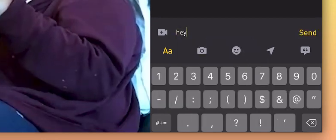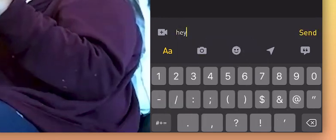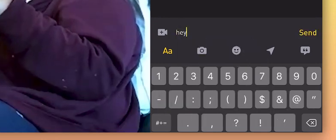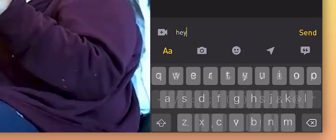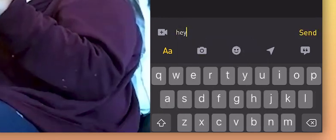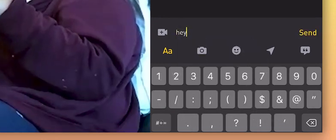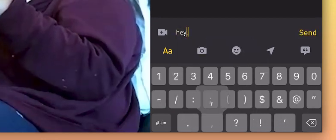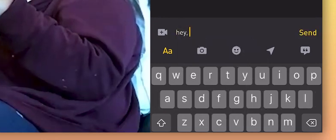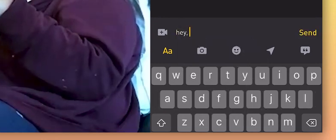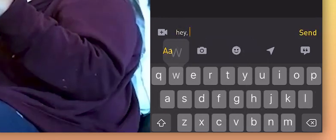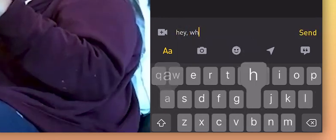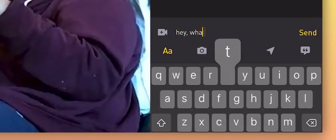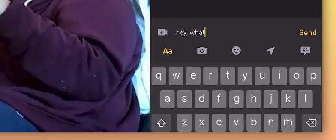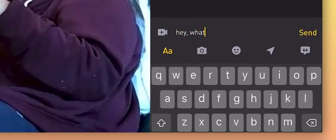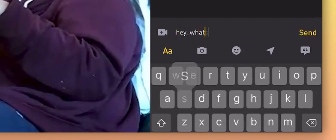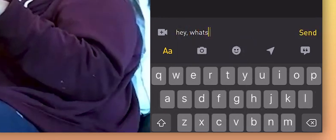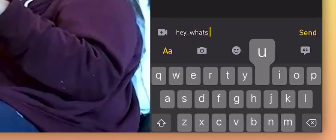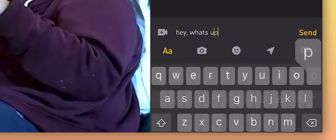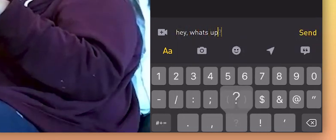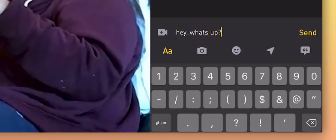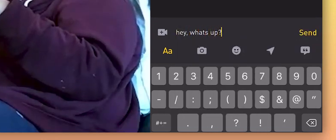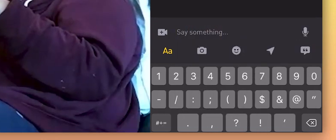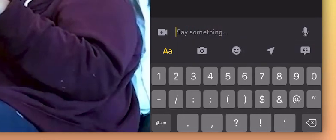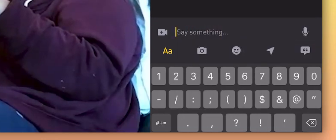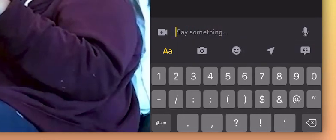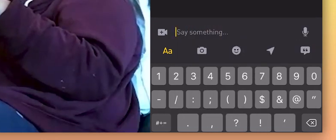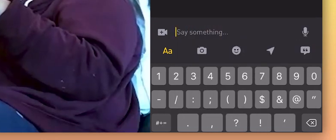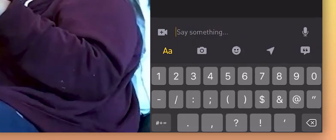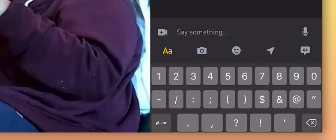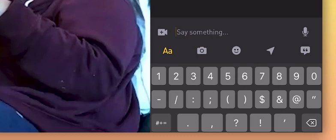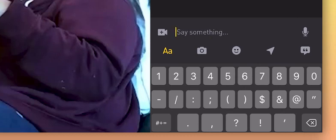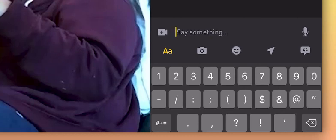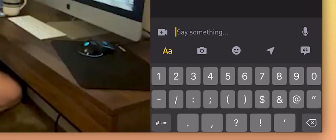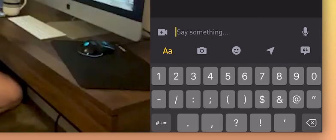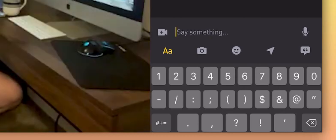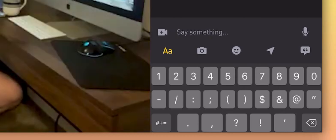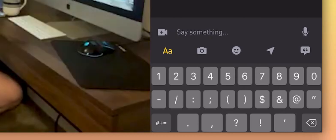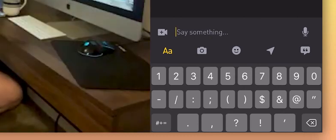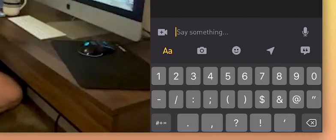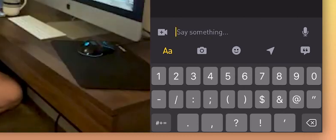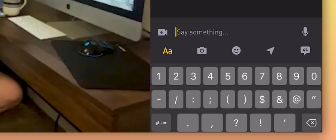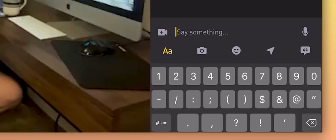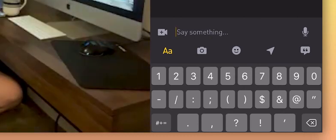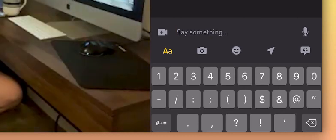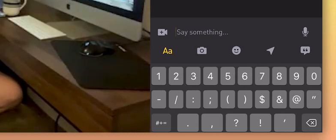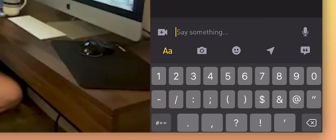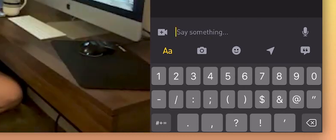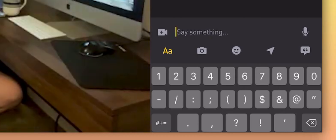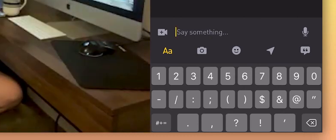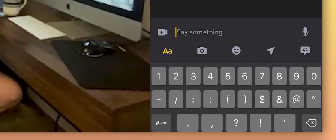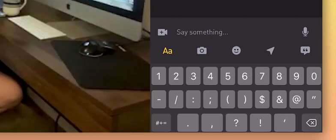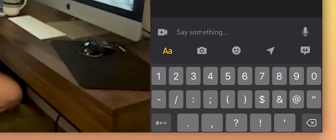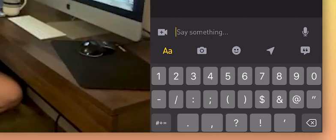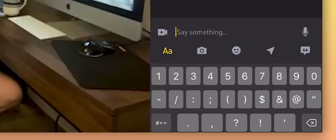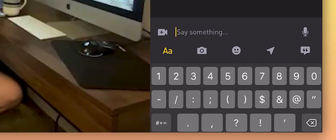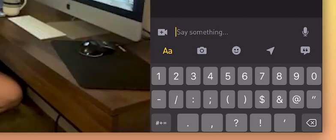confirming that you alone were here when the earrings were stolen.